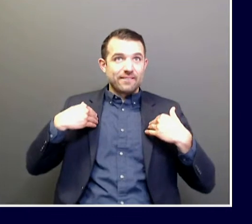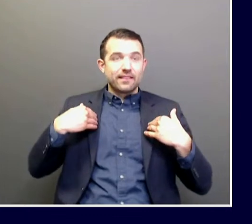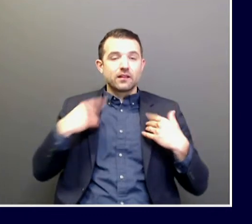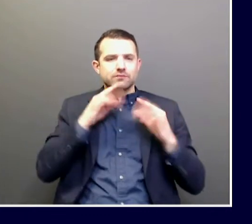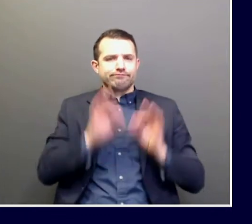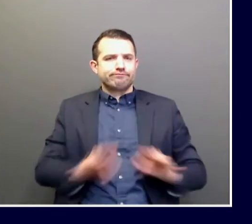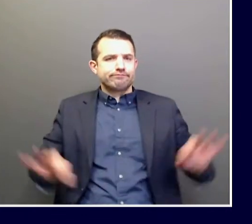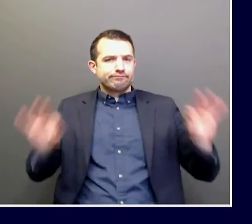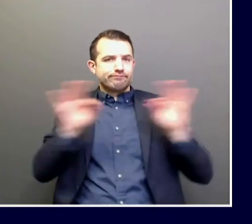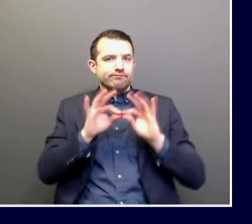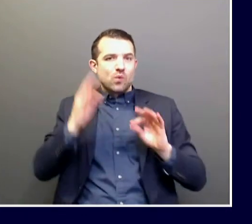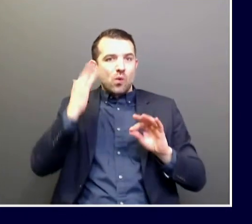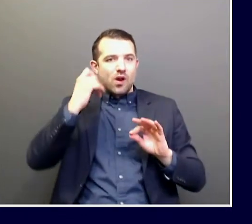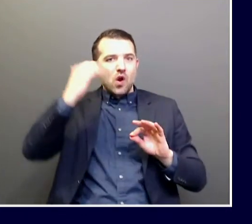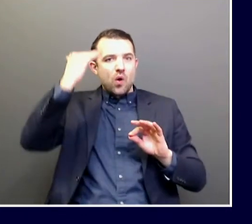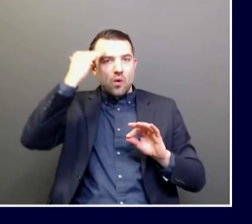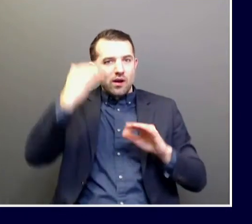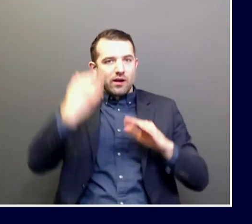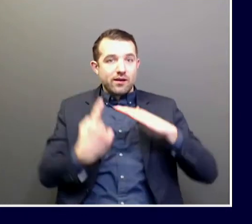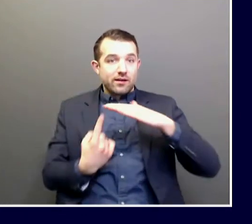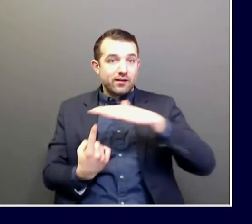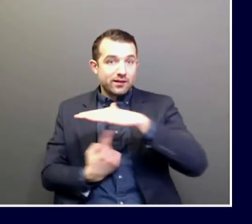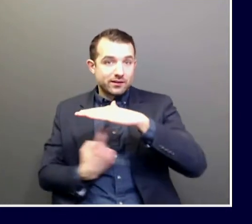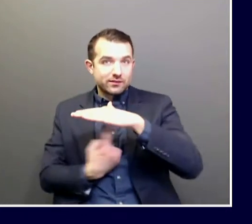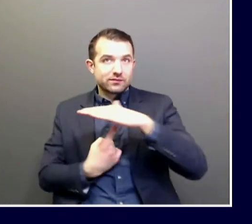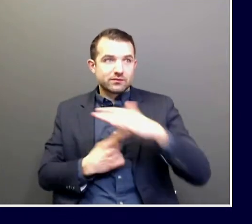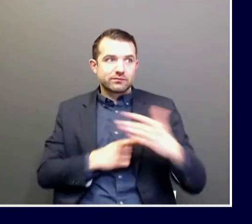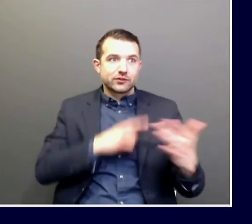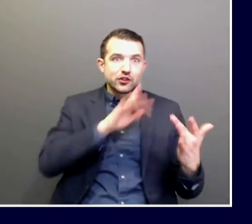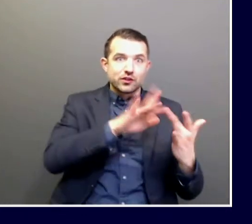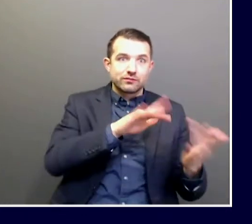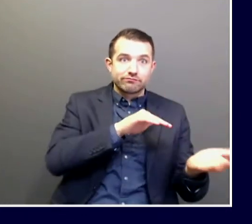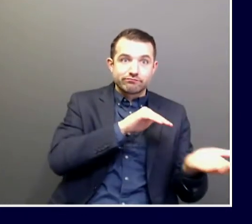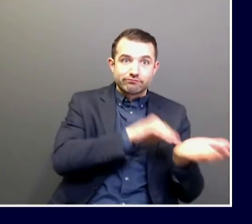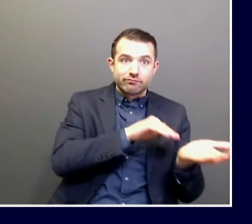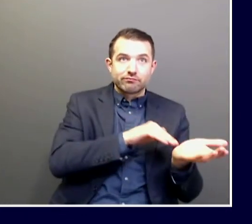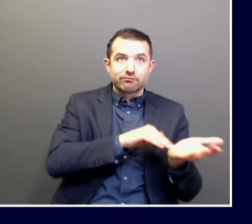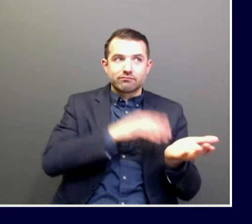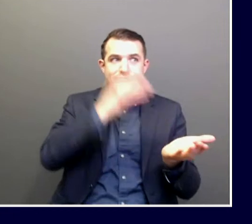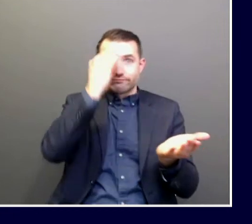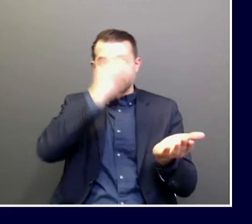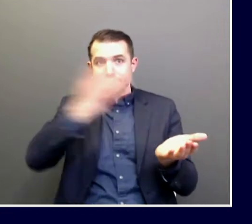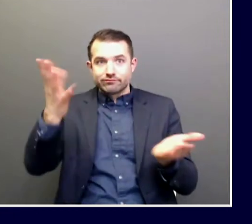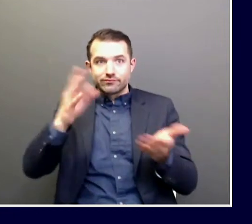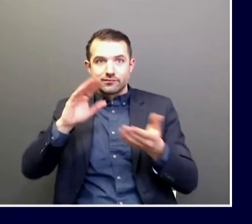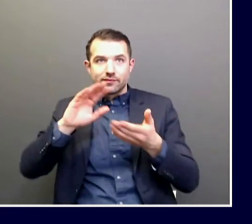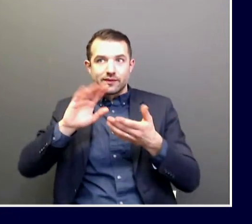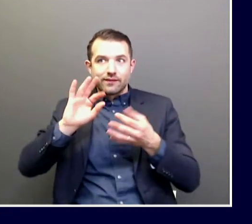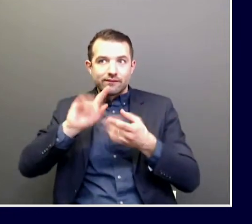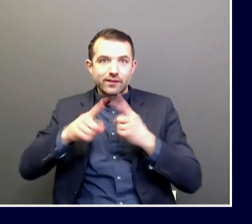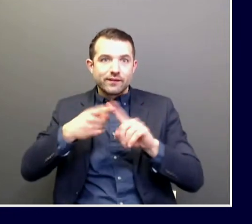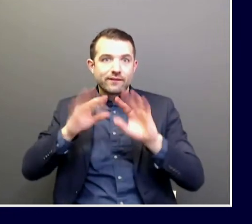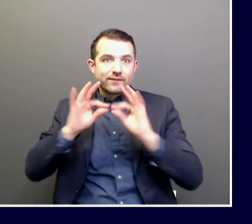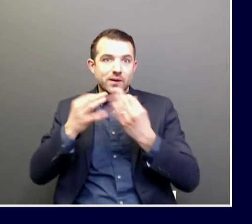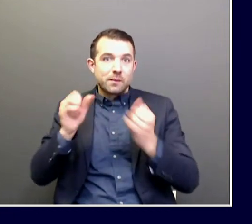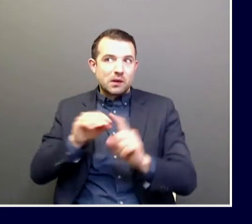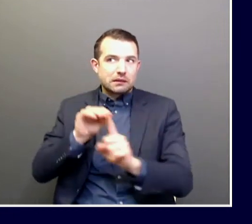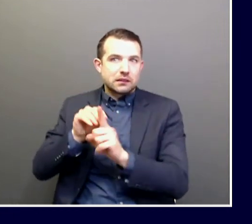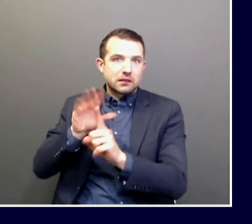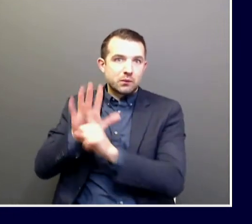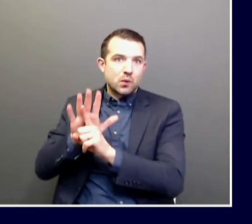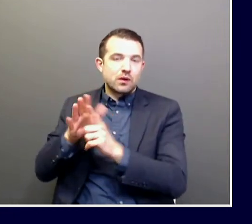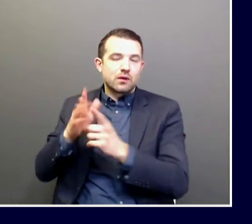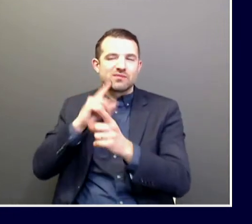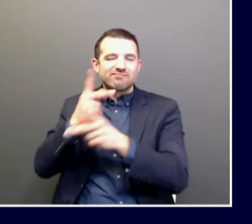to isolate, to be in contact with your doctor, to let your friends and family know that they may be close contacts. So we're excited about the 3